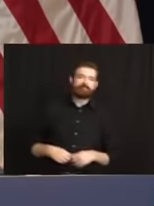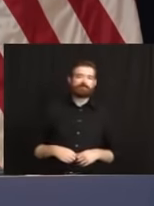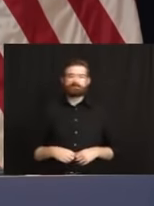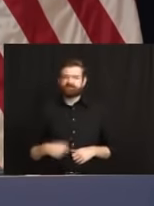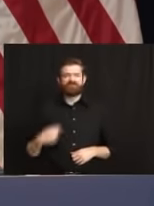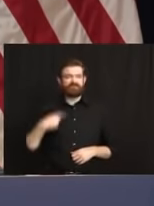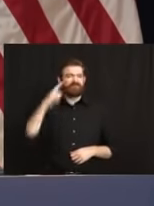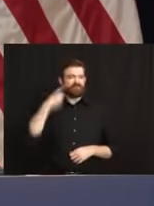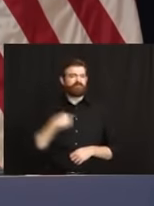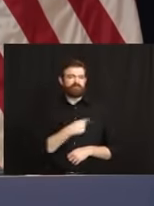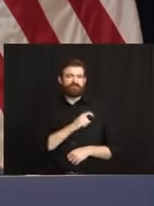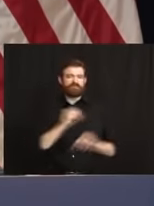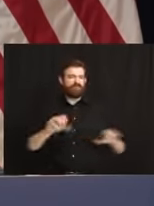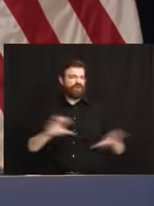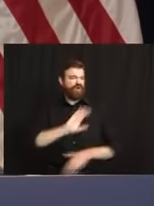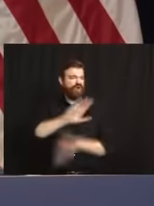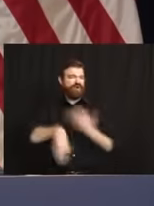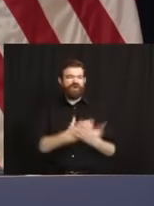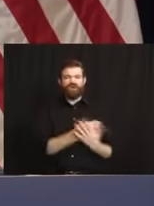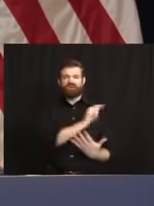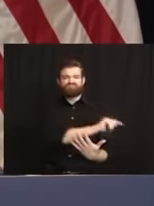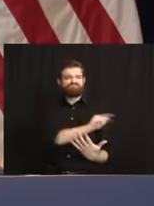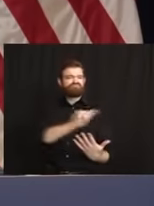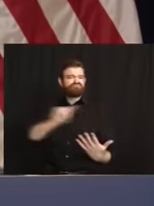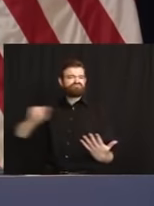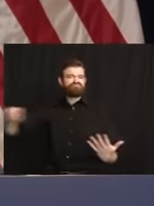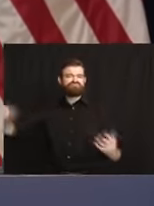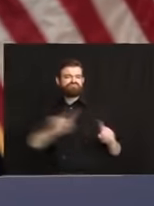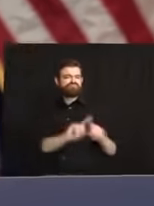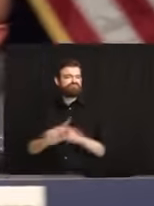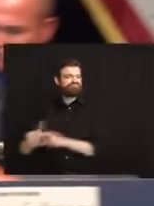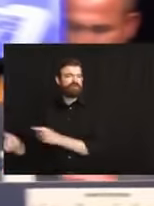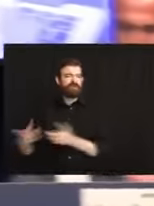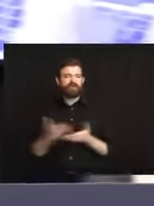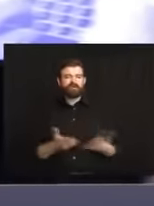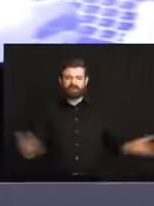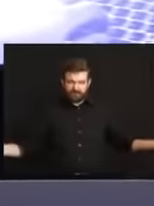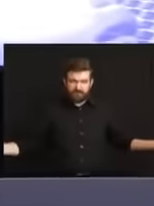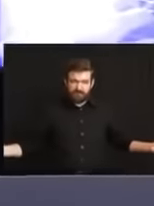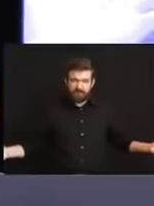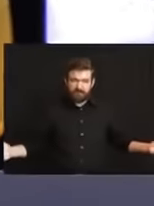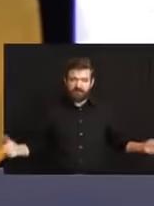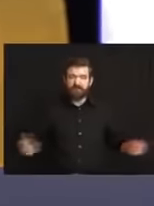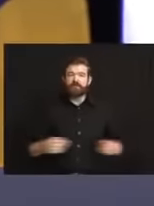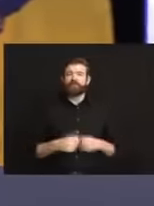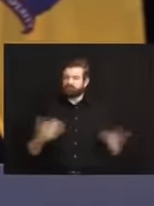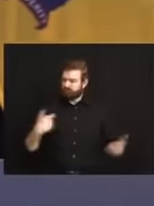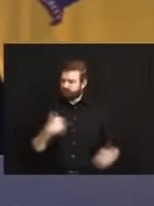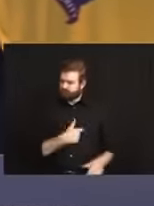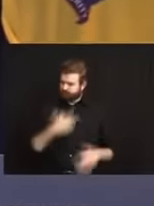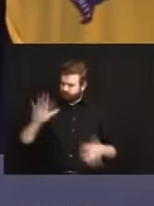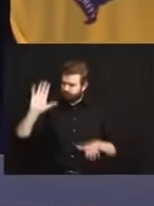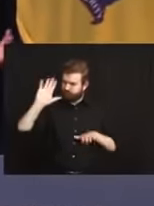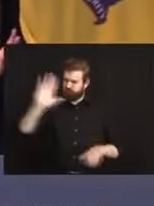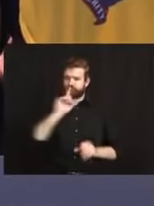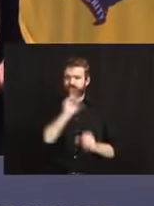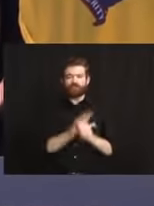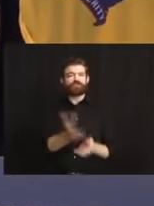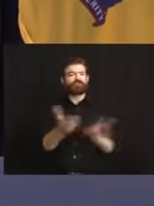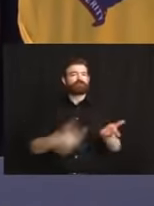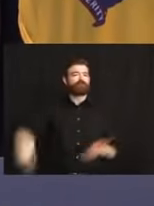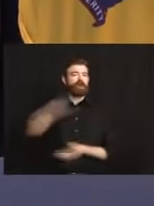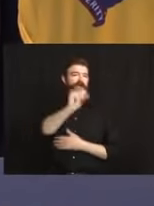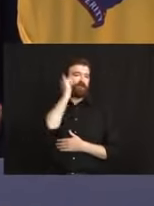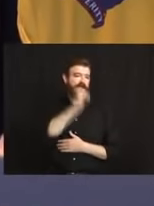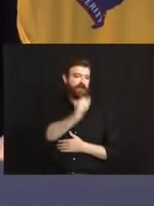to serve every single day. I think I said this, I didn't give you an answer on Camden. I just will say that when I saw Chief